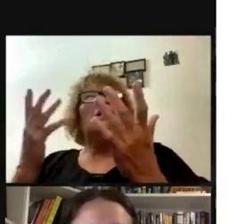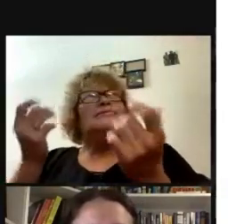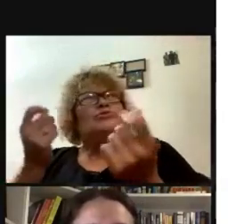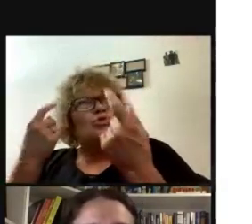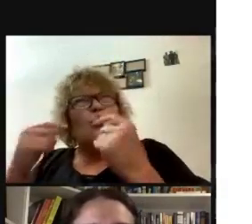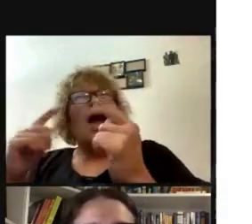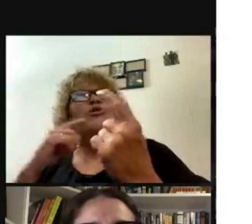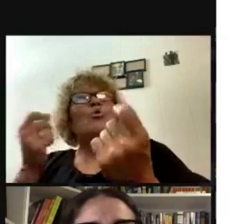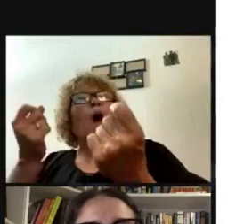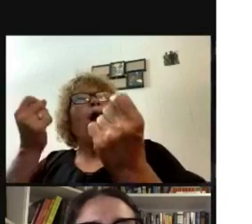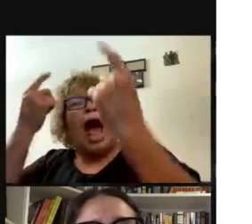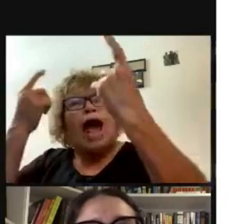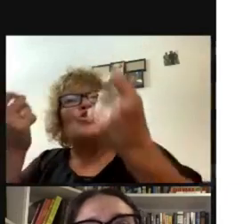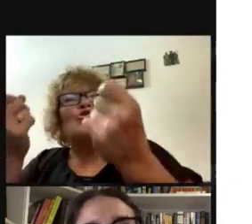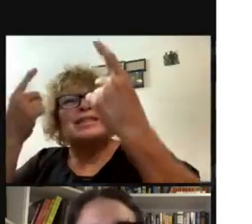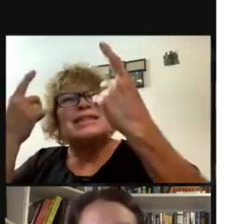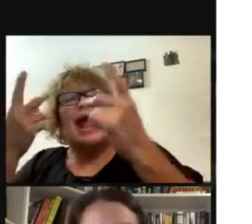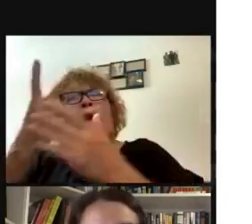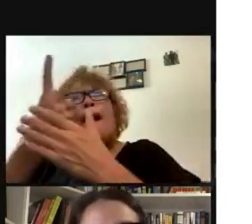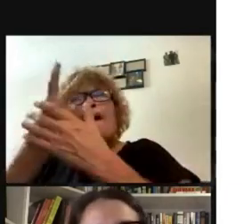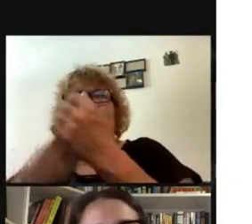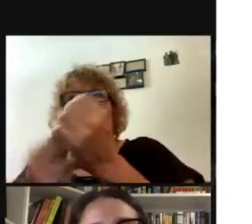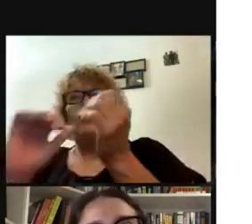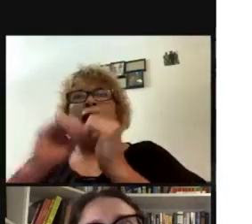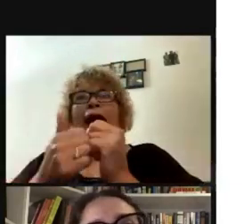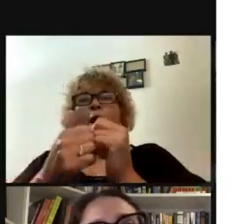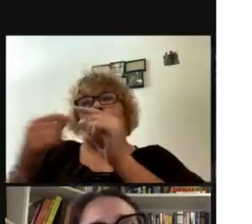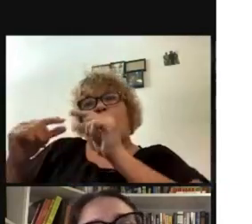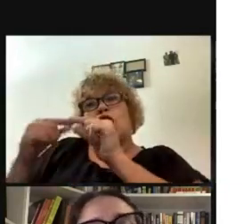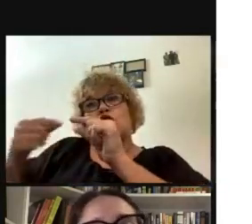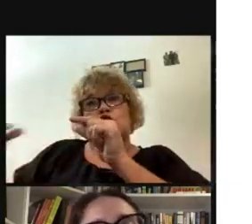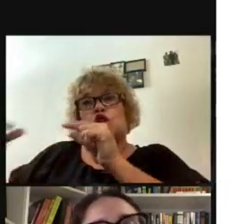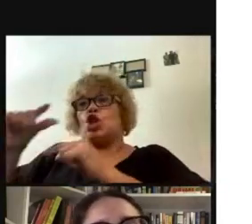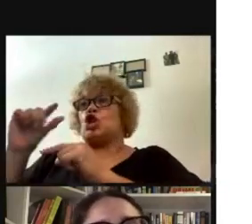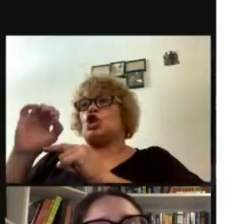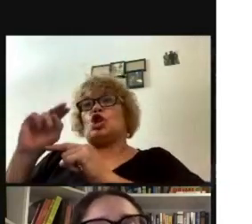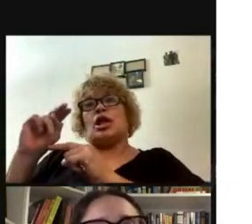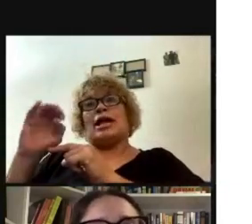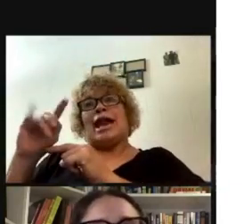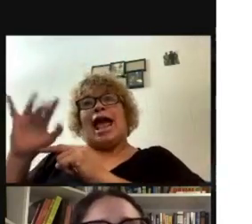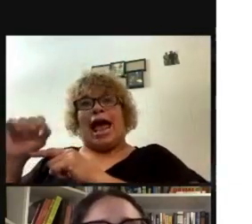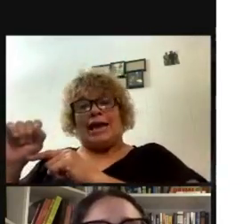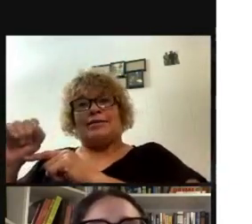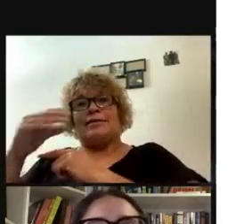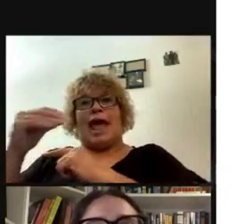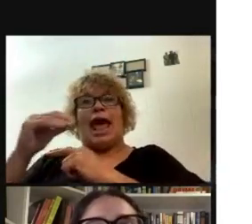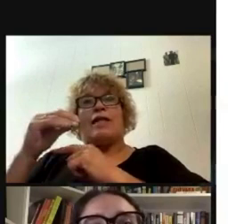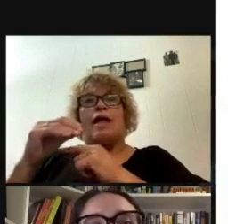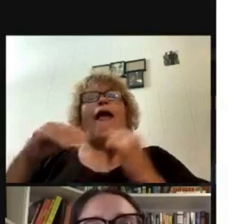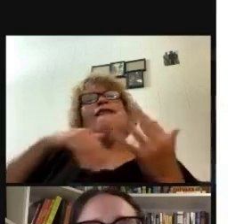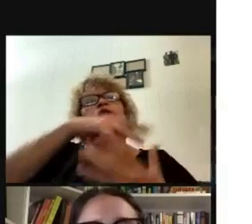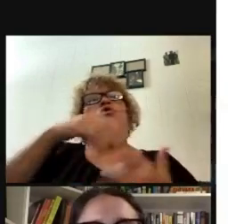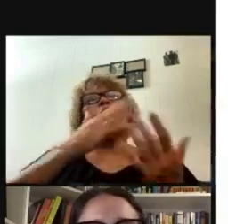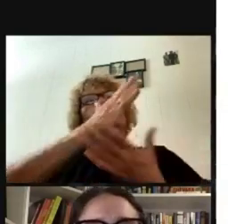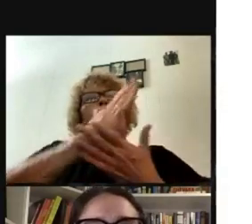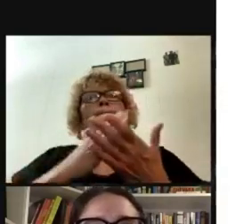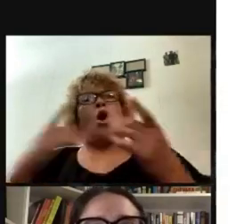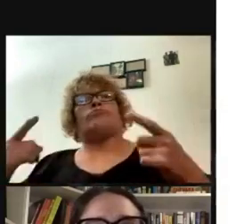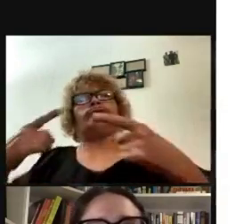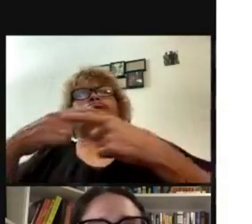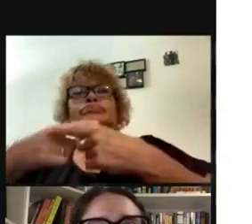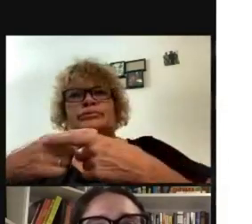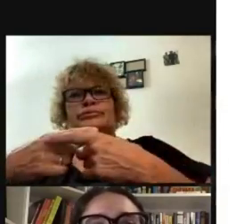understand both how genetics works and the social implications of genetics. And a lot of